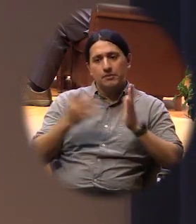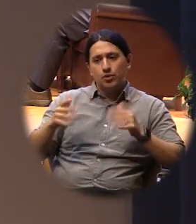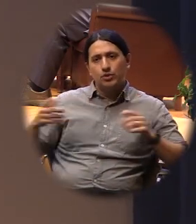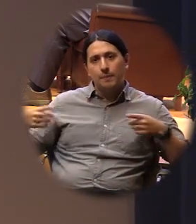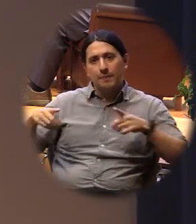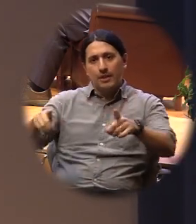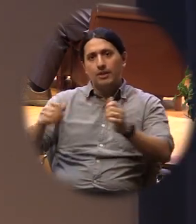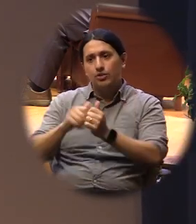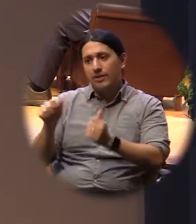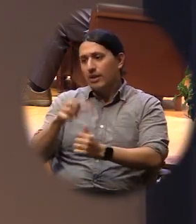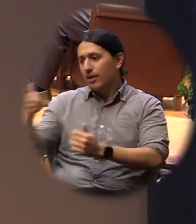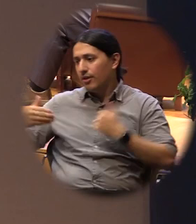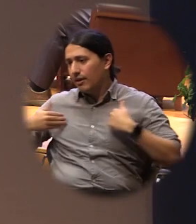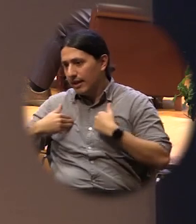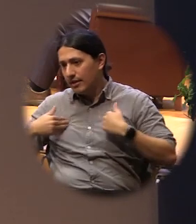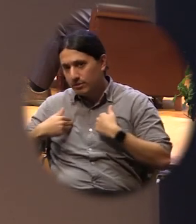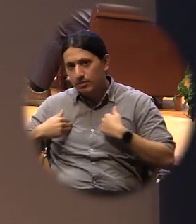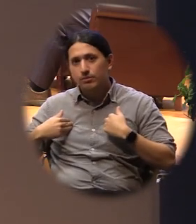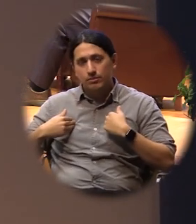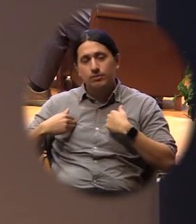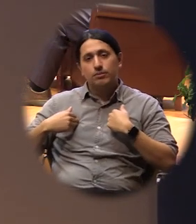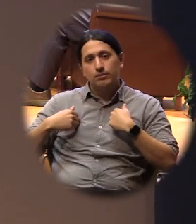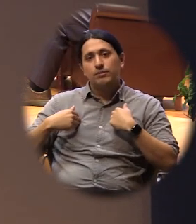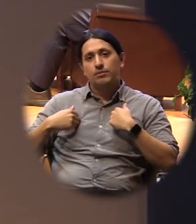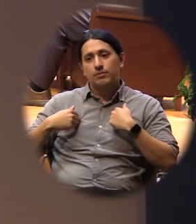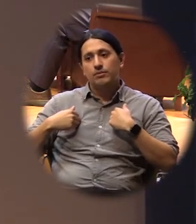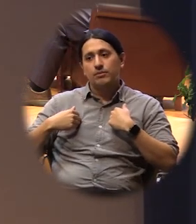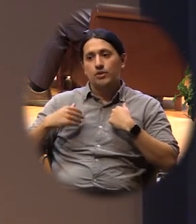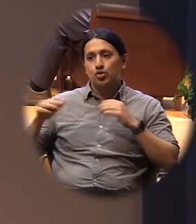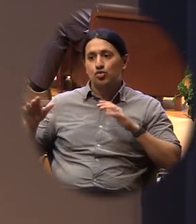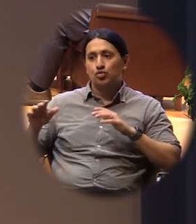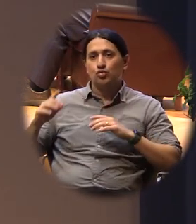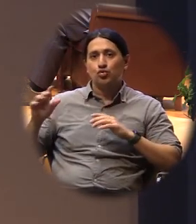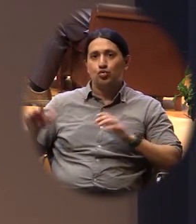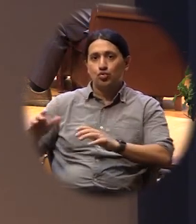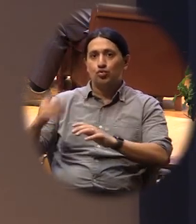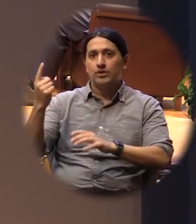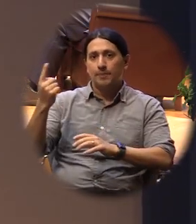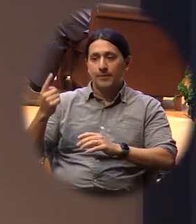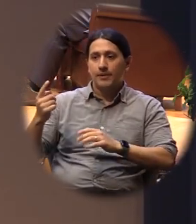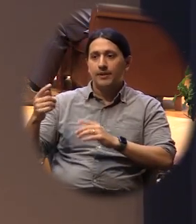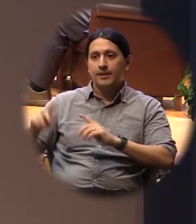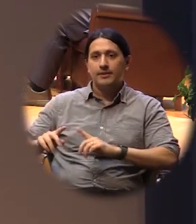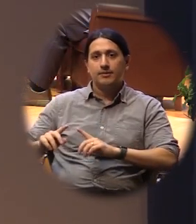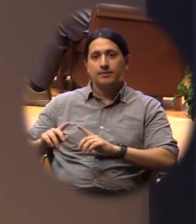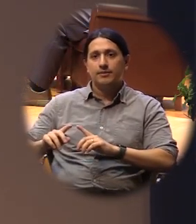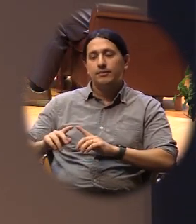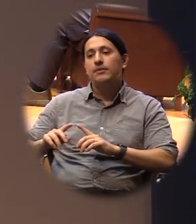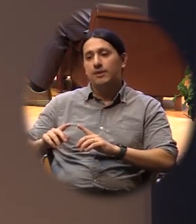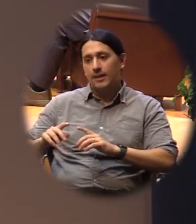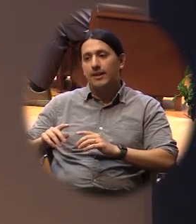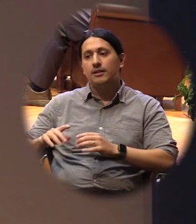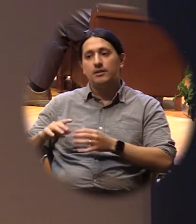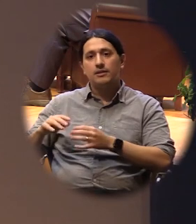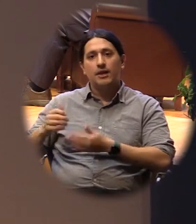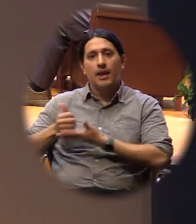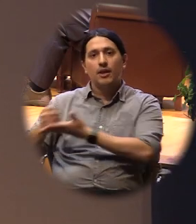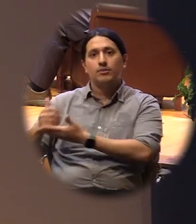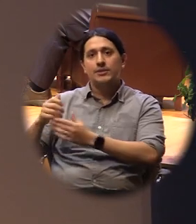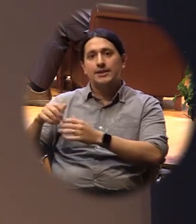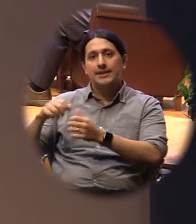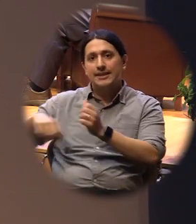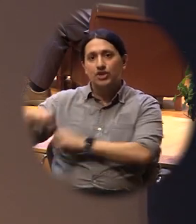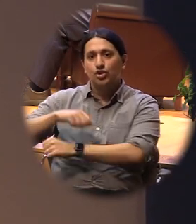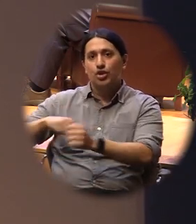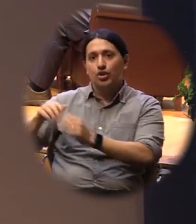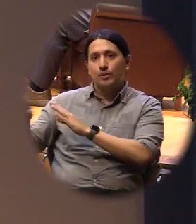development and biology and morphology, that regulate each other's behavior in many cases. Like, we should be able